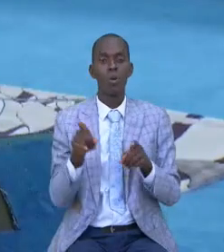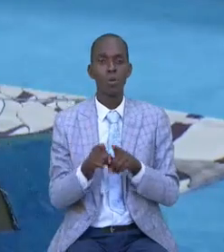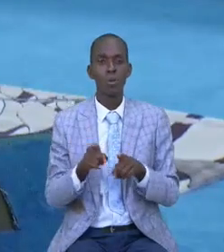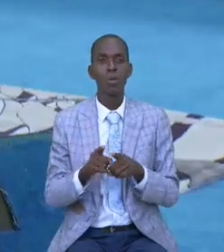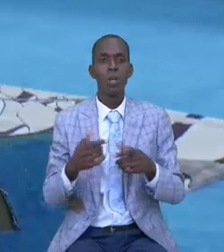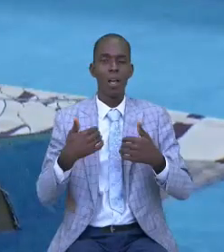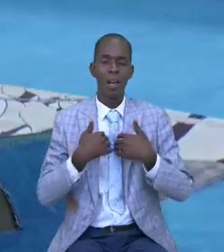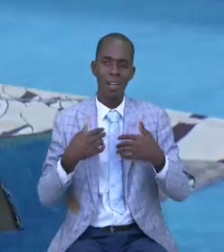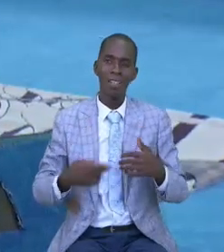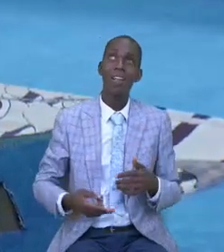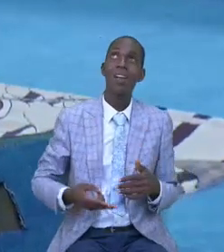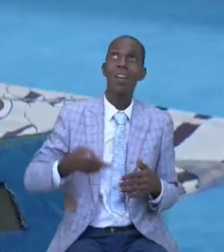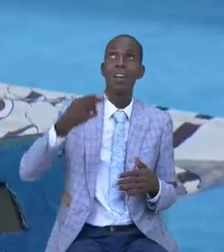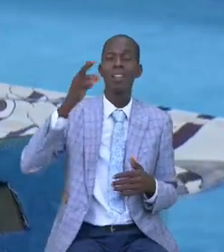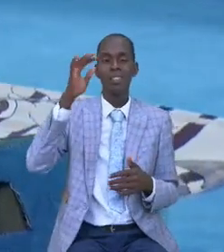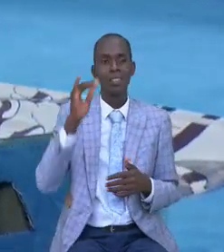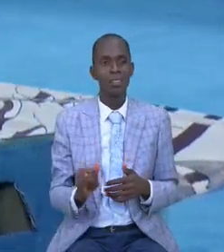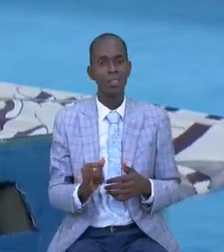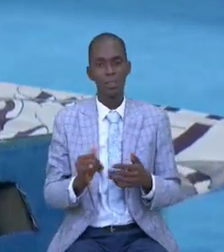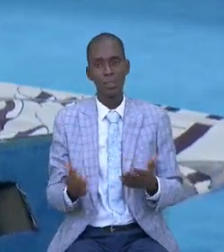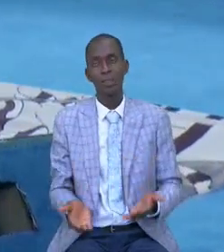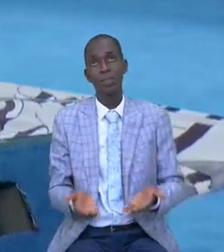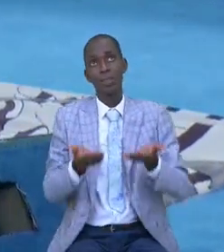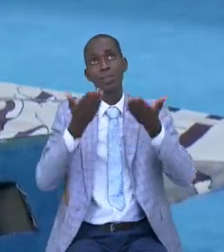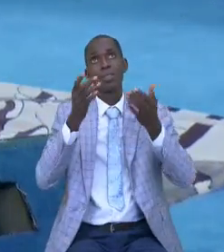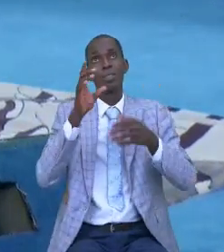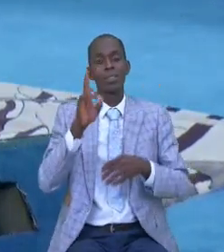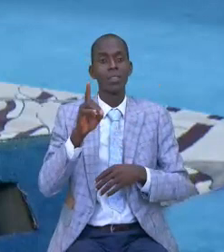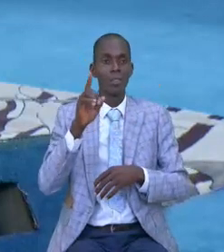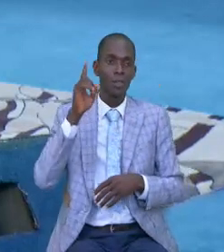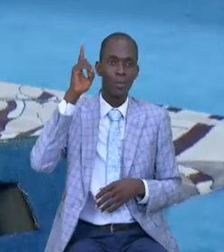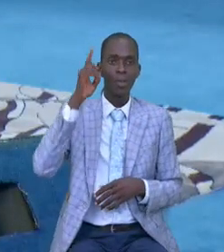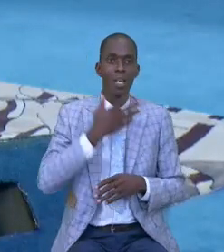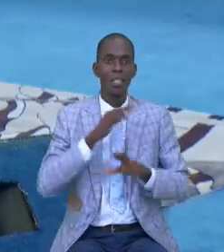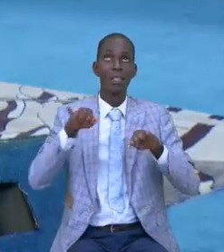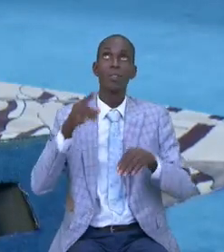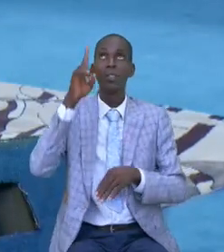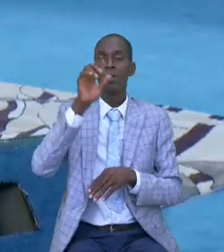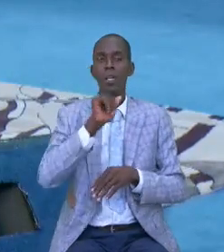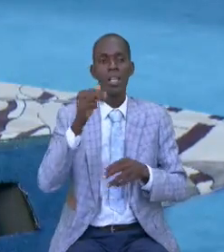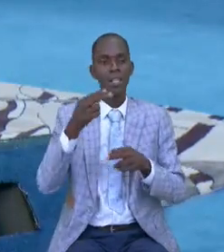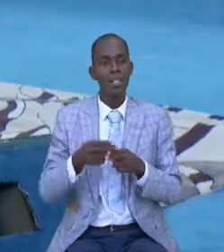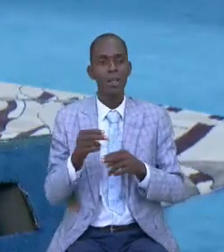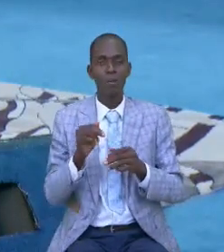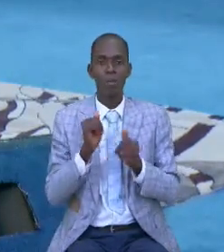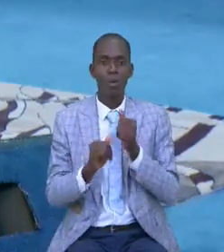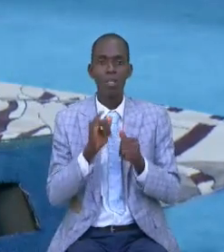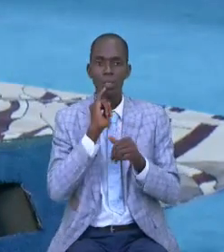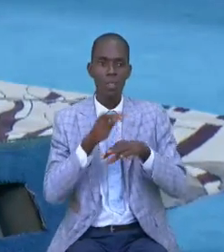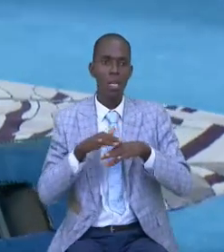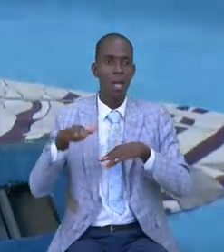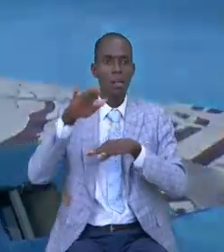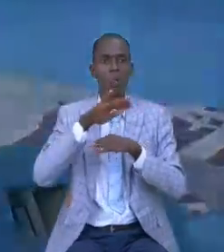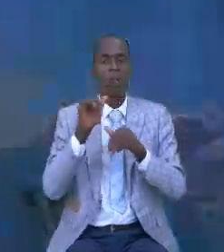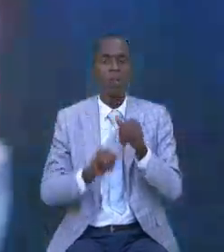highly exalted him, and giving him a name above